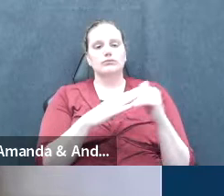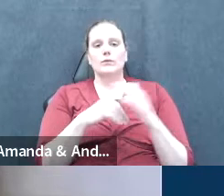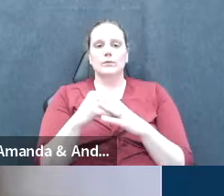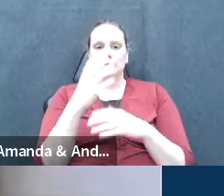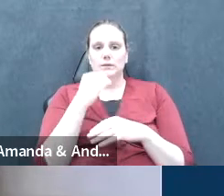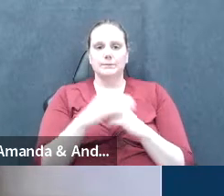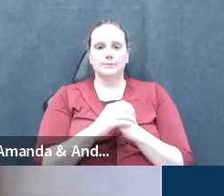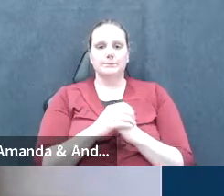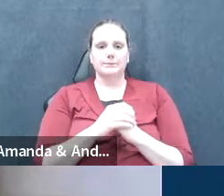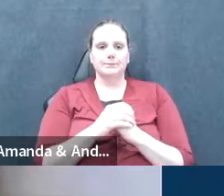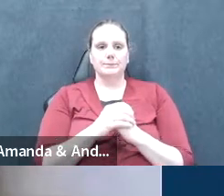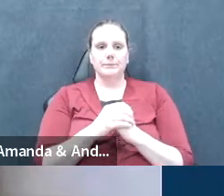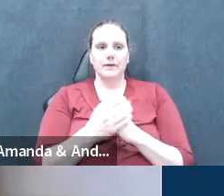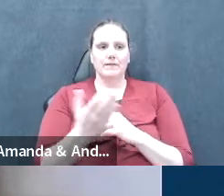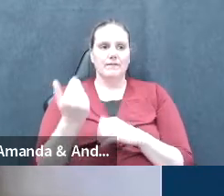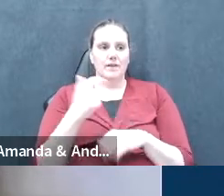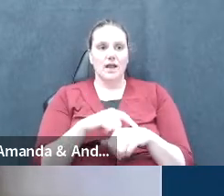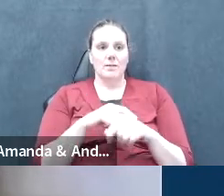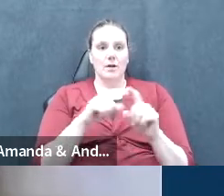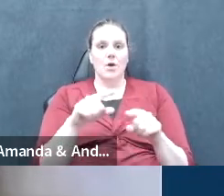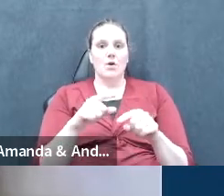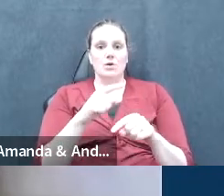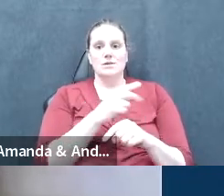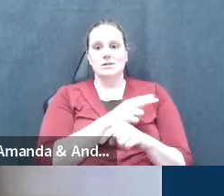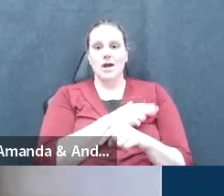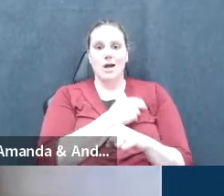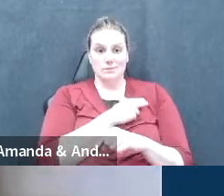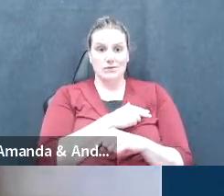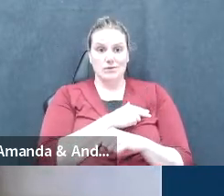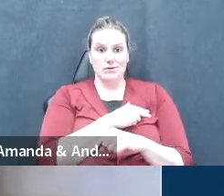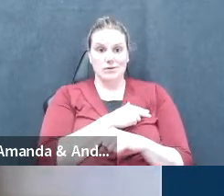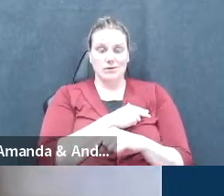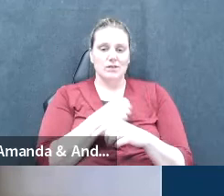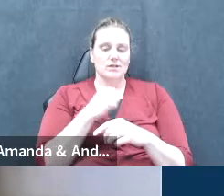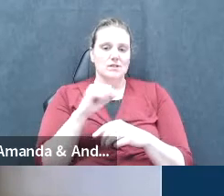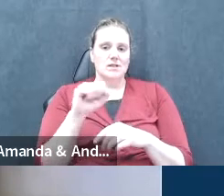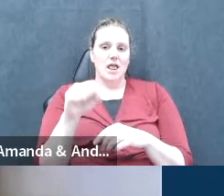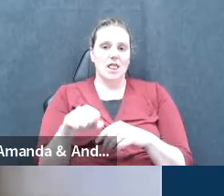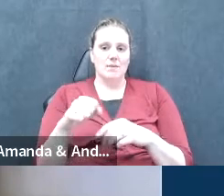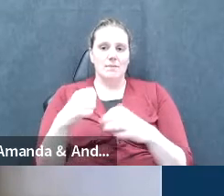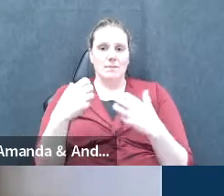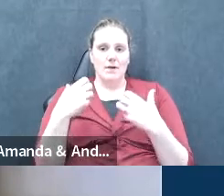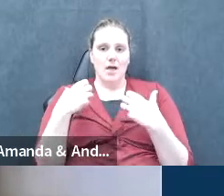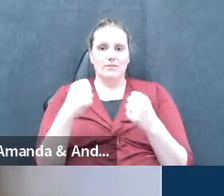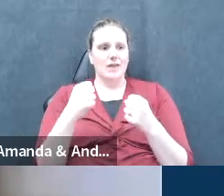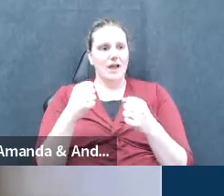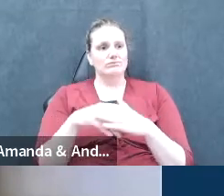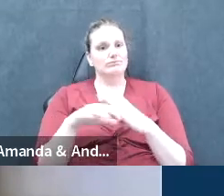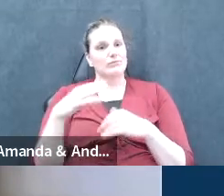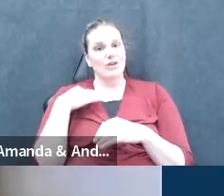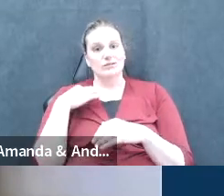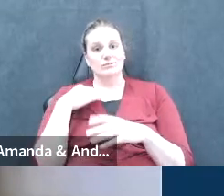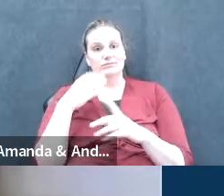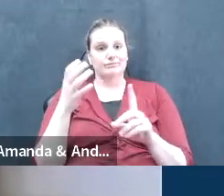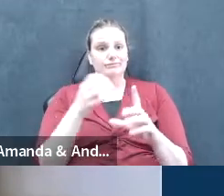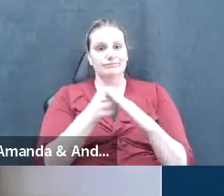The 15th time I approached Salem Health Hospital, I was involuntarily committed as gravely disabled. I had